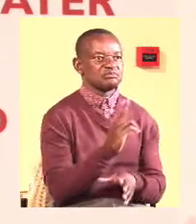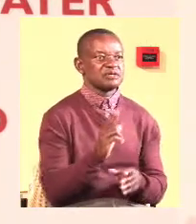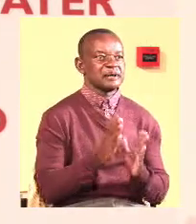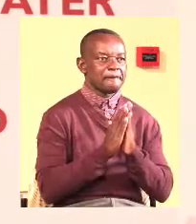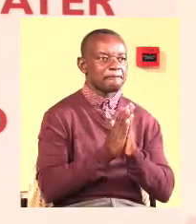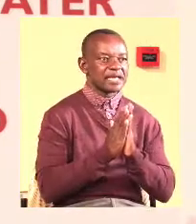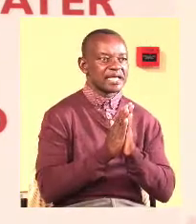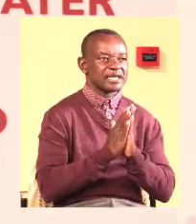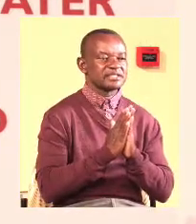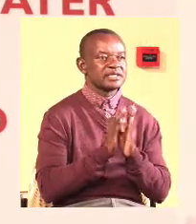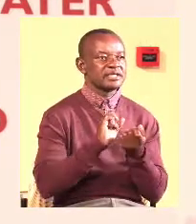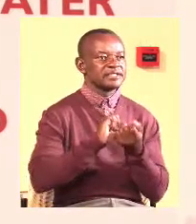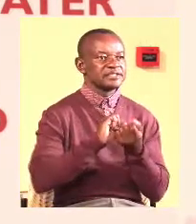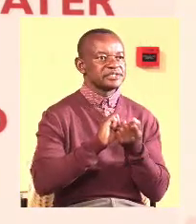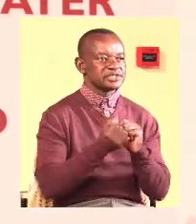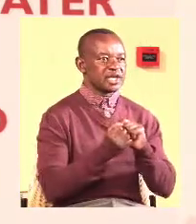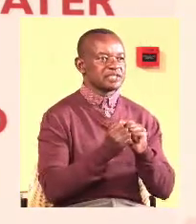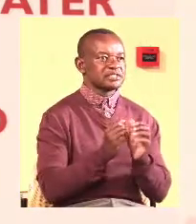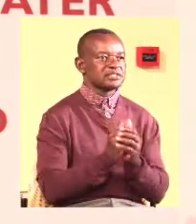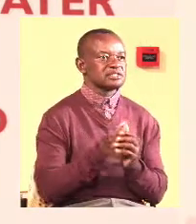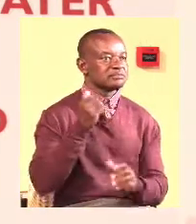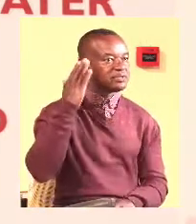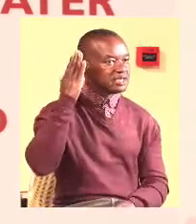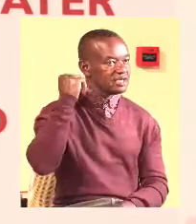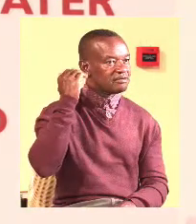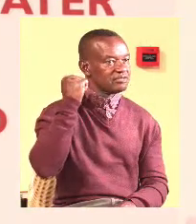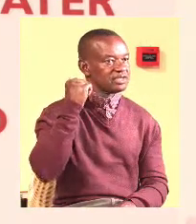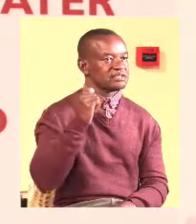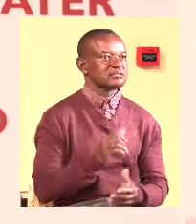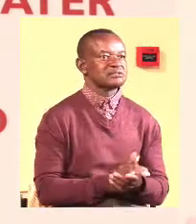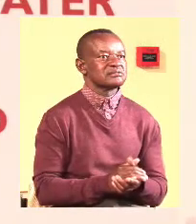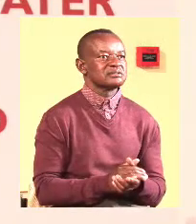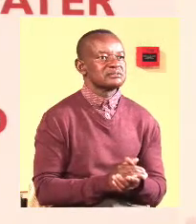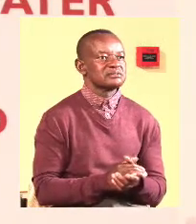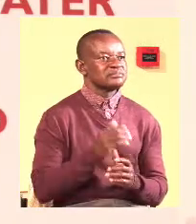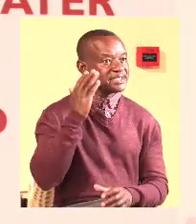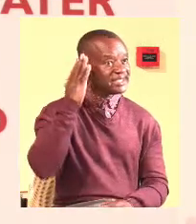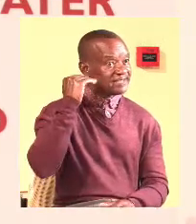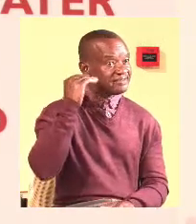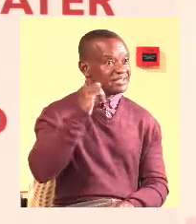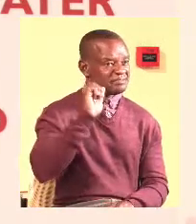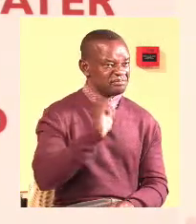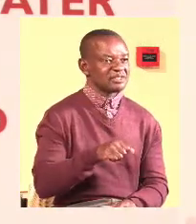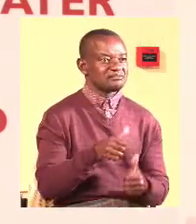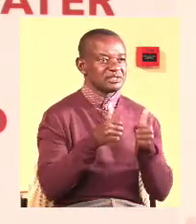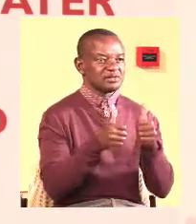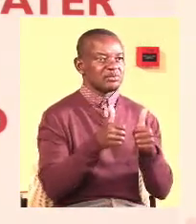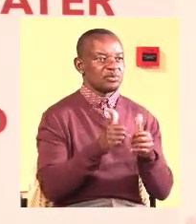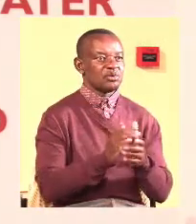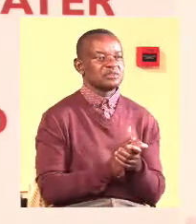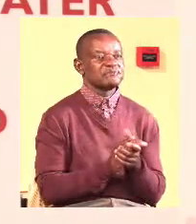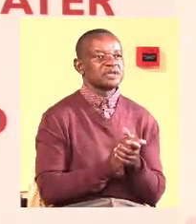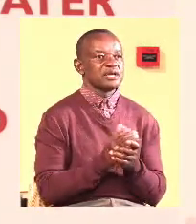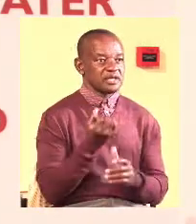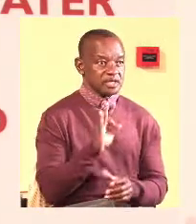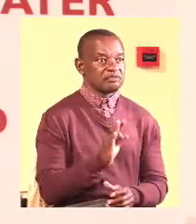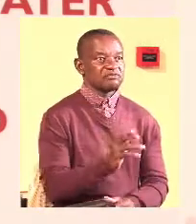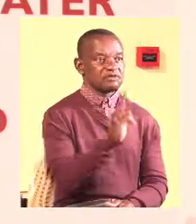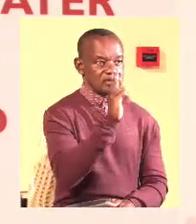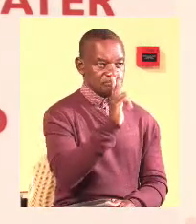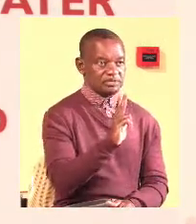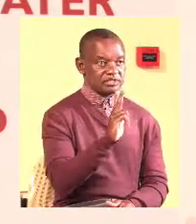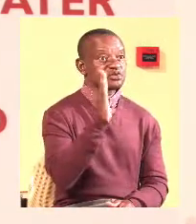behavior. And we can only change our behavior if we are sensitized. And for me,